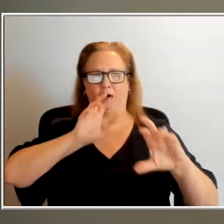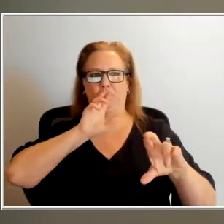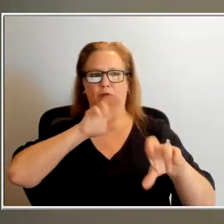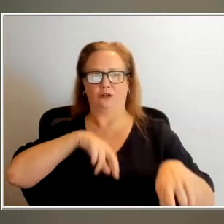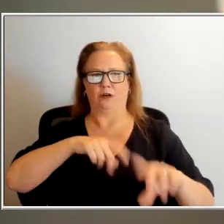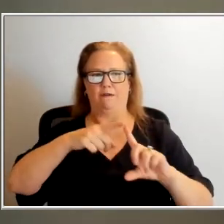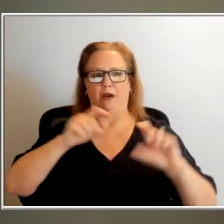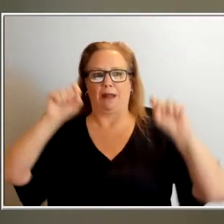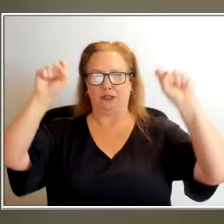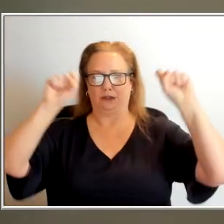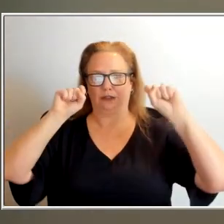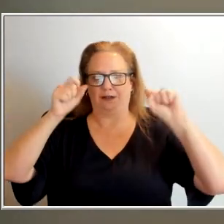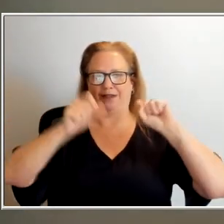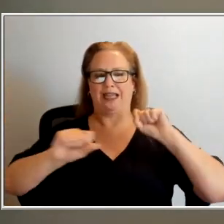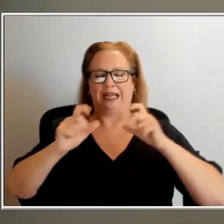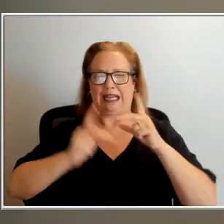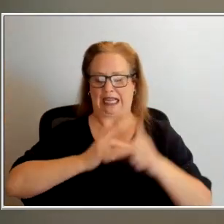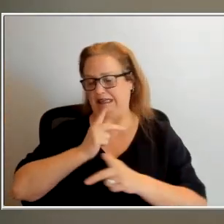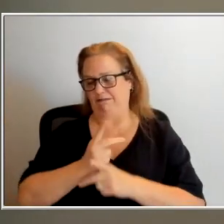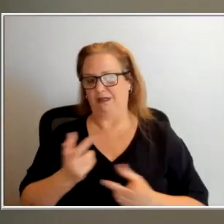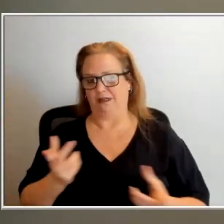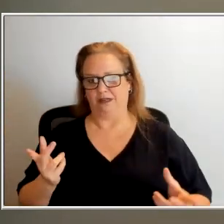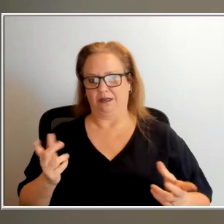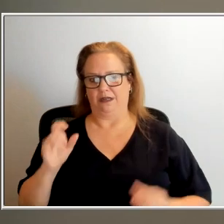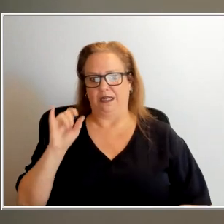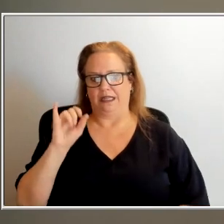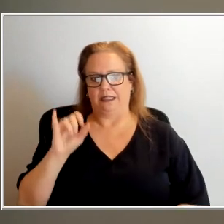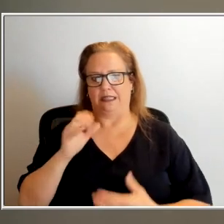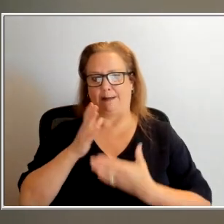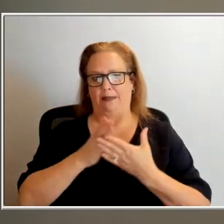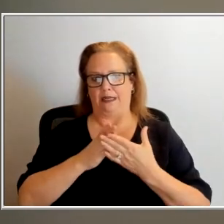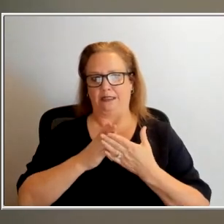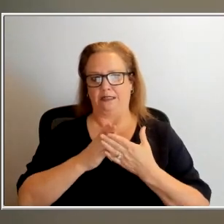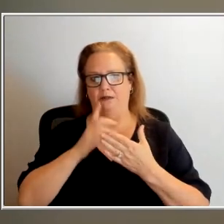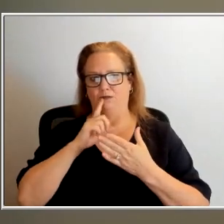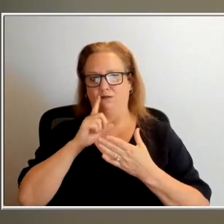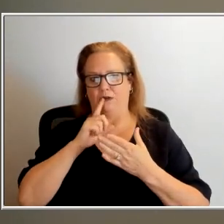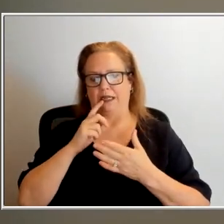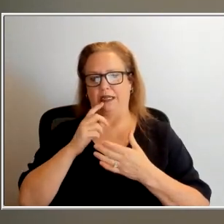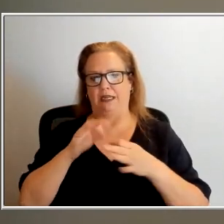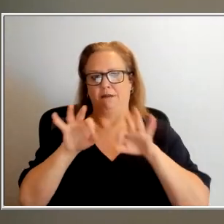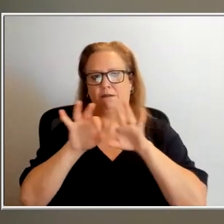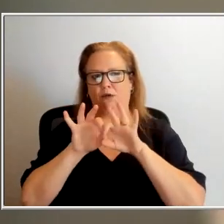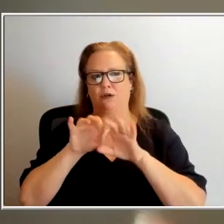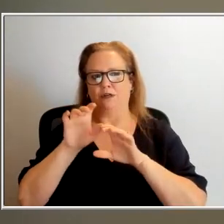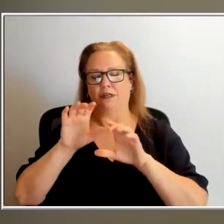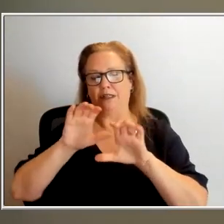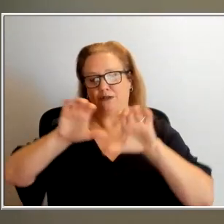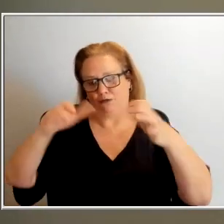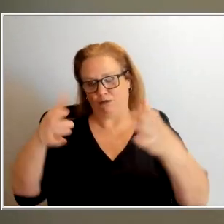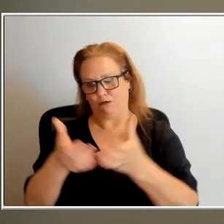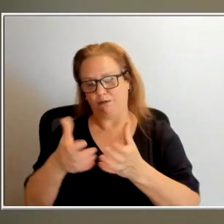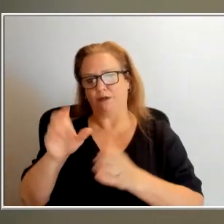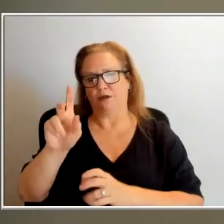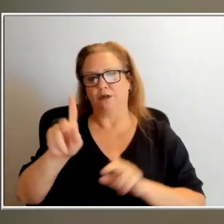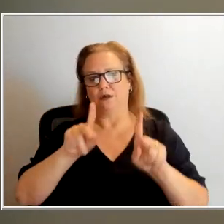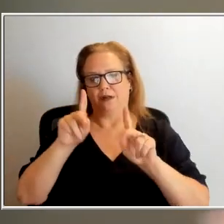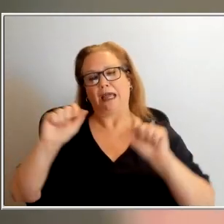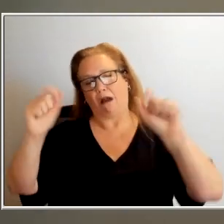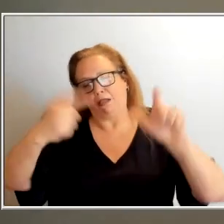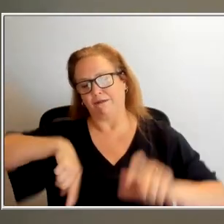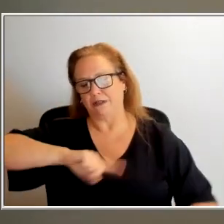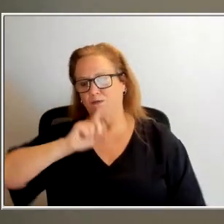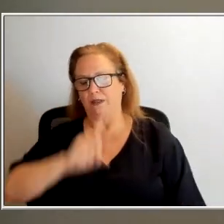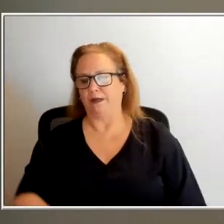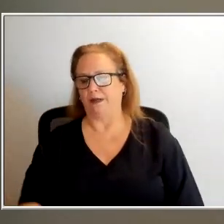comes from exercise of any kind. So I think that piece is really useful to this population as well as all of us. But from,